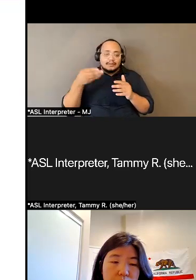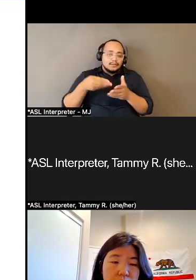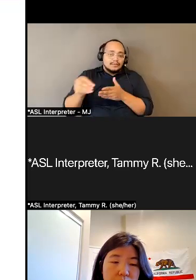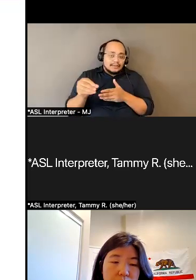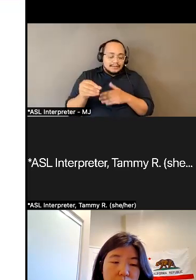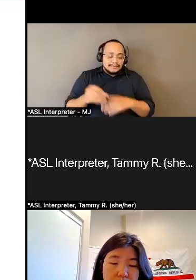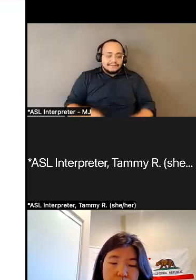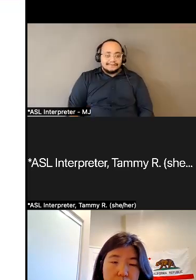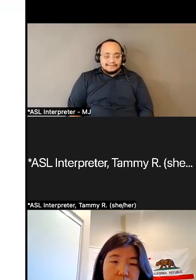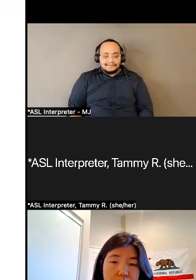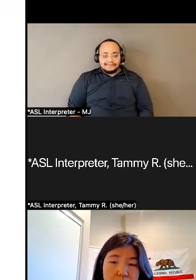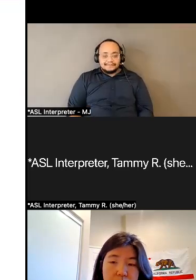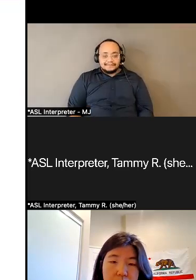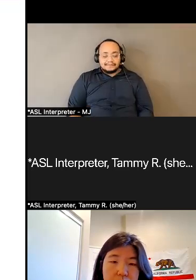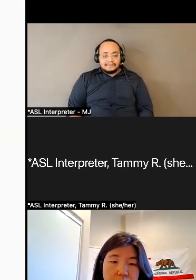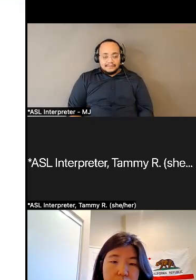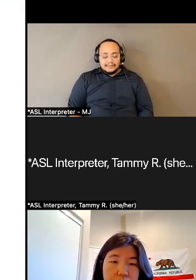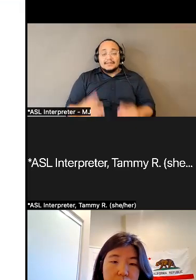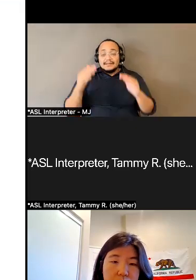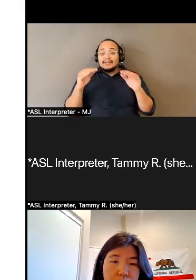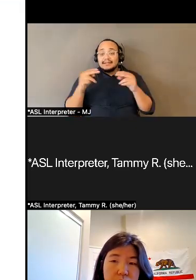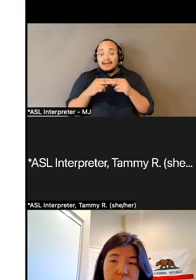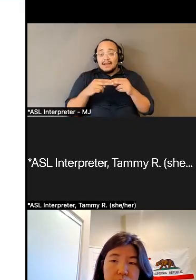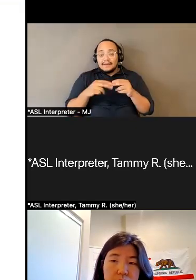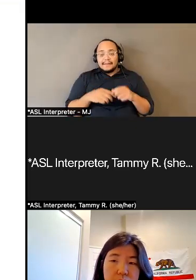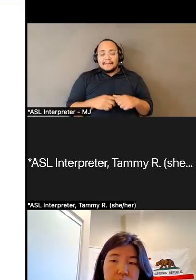cover. Next slide.